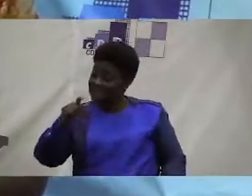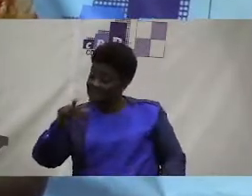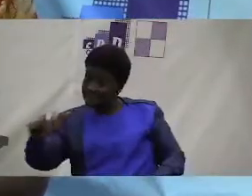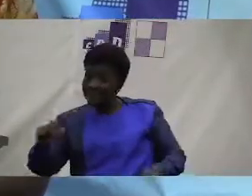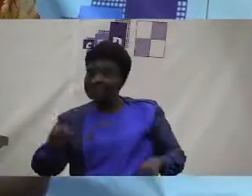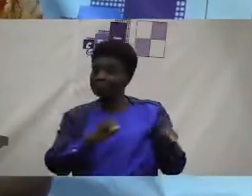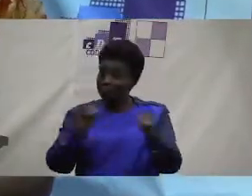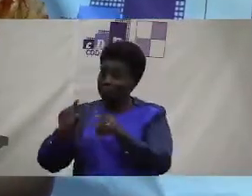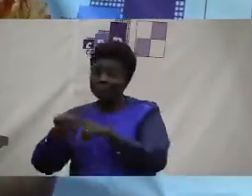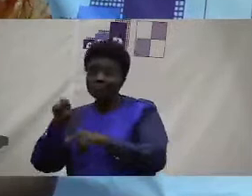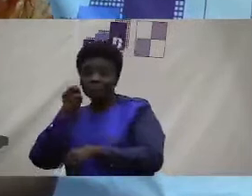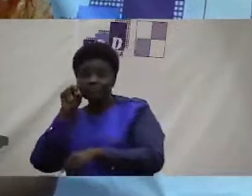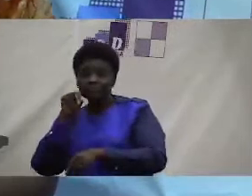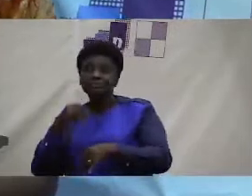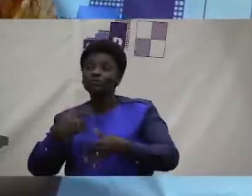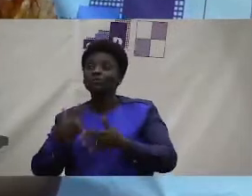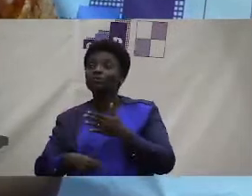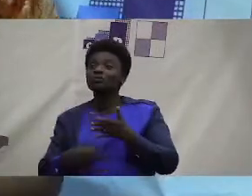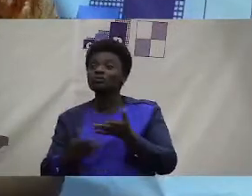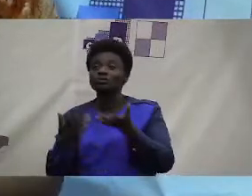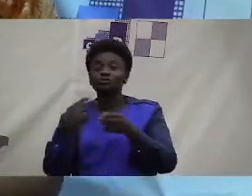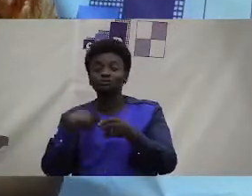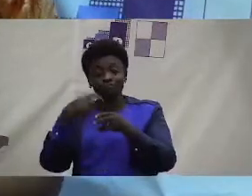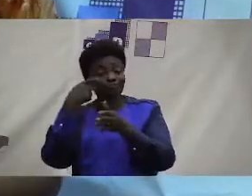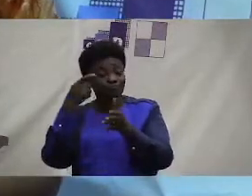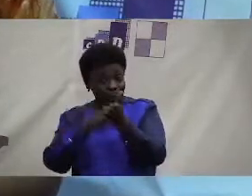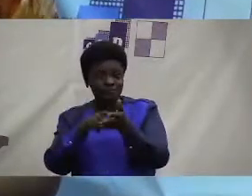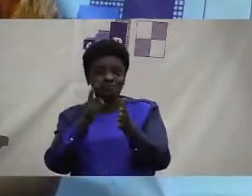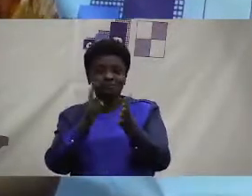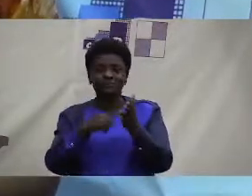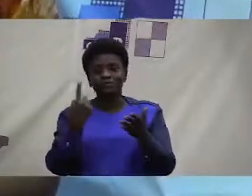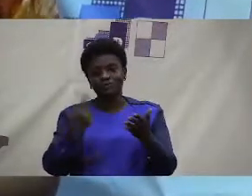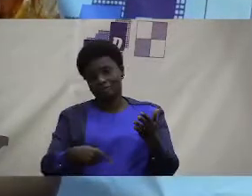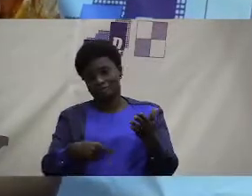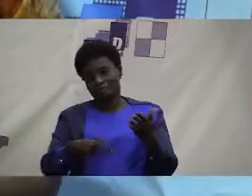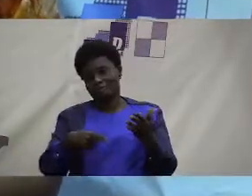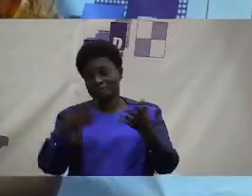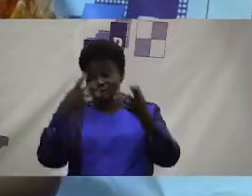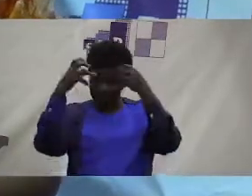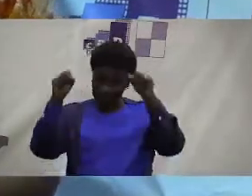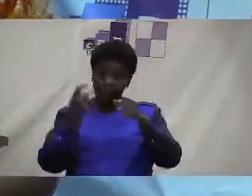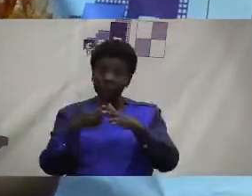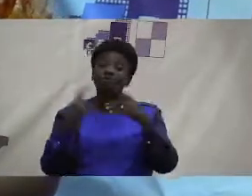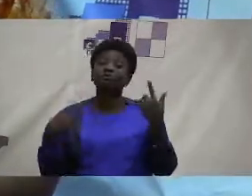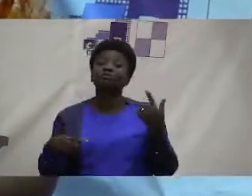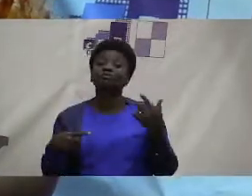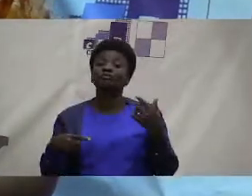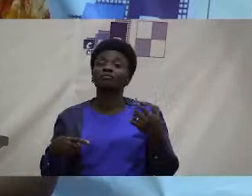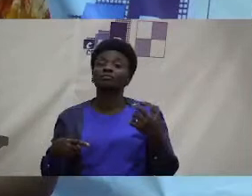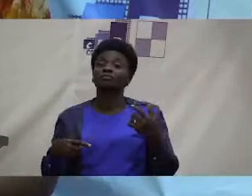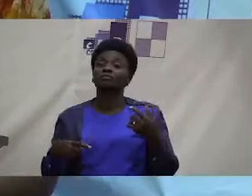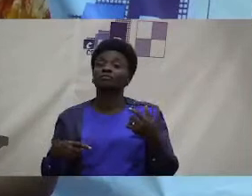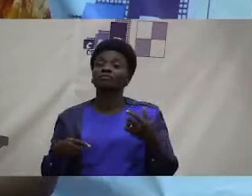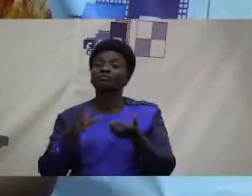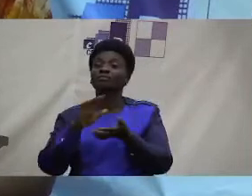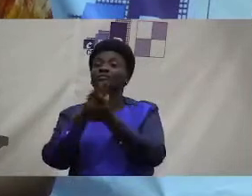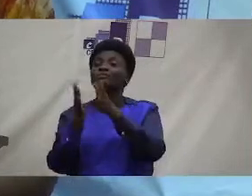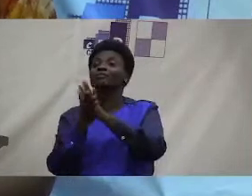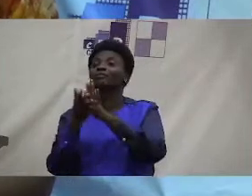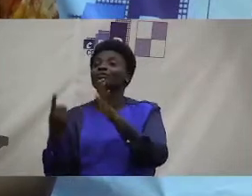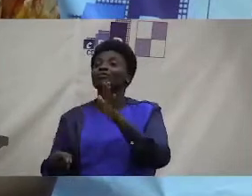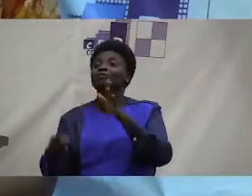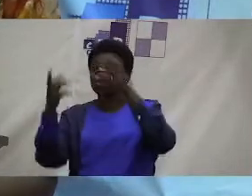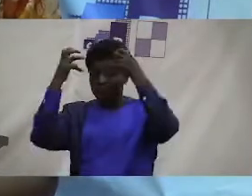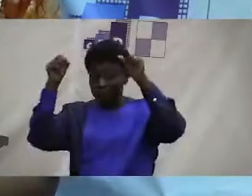recognized by this president, and de facto, he became the president in spite